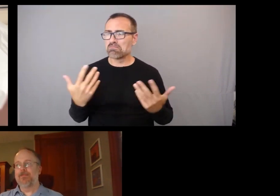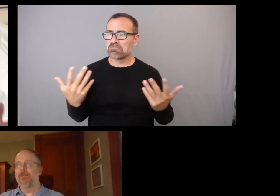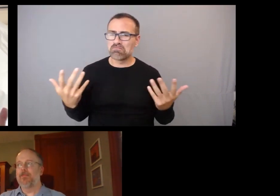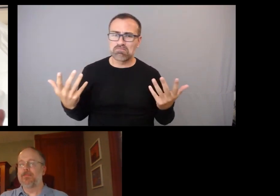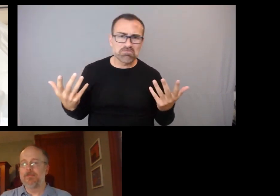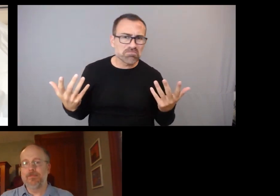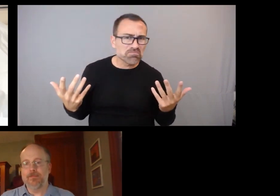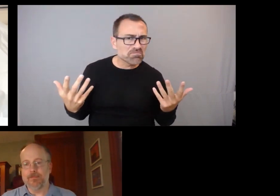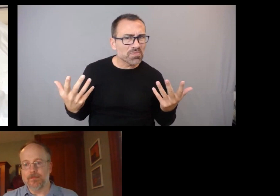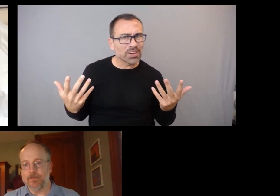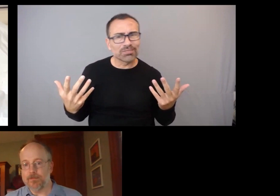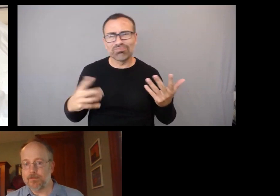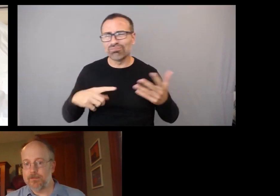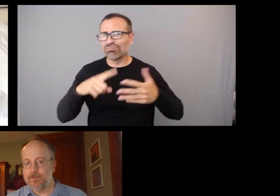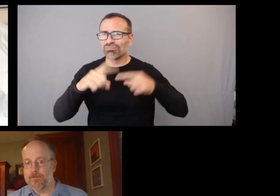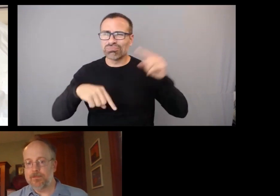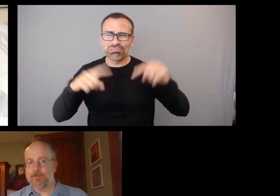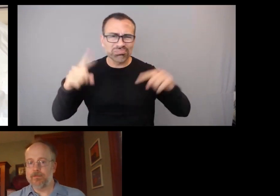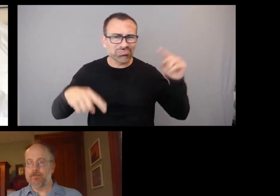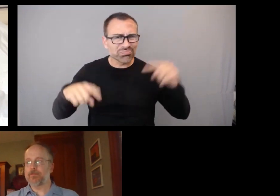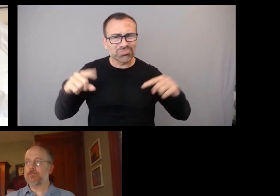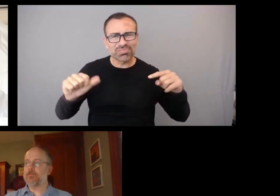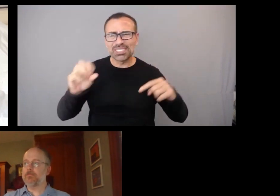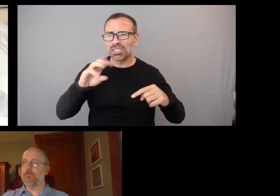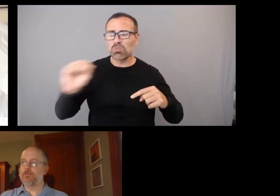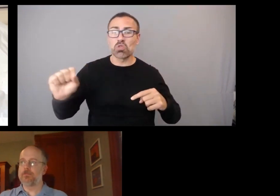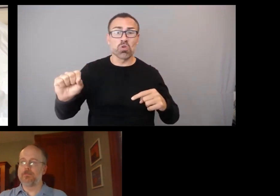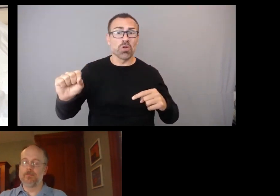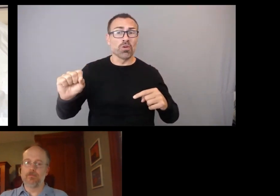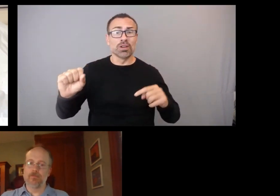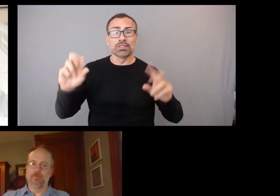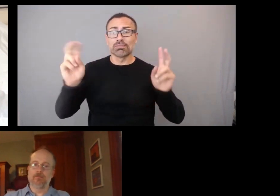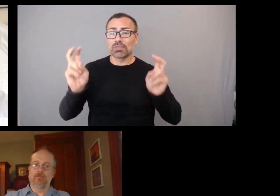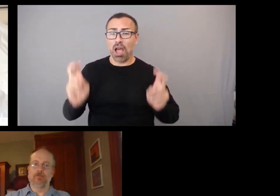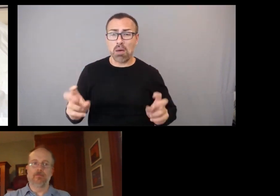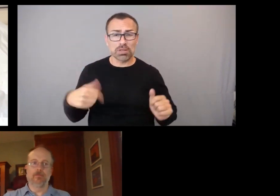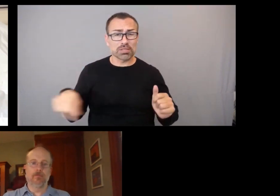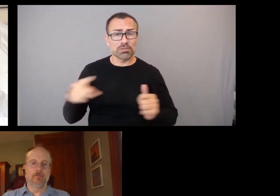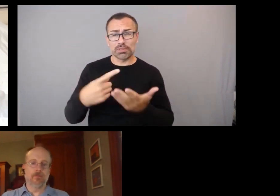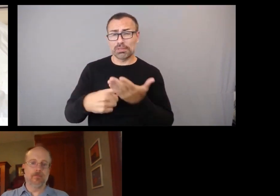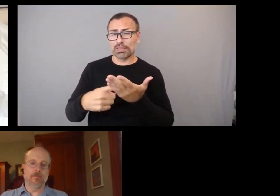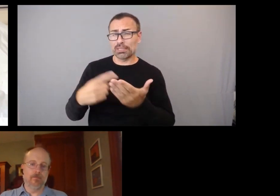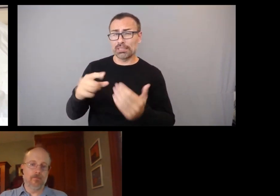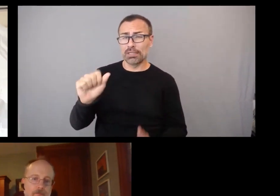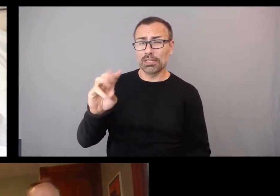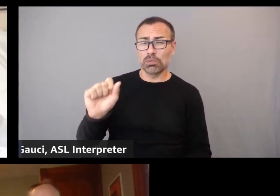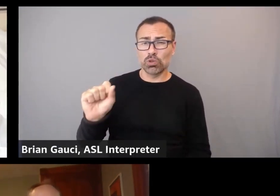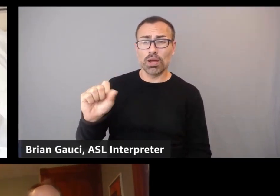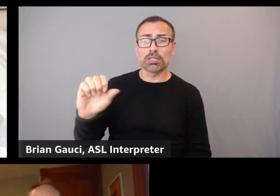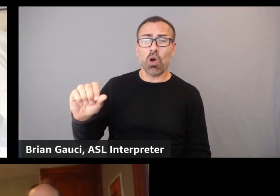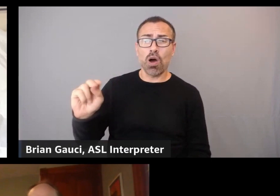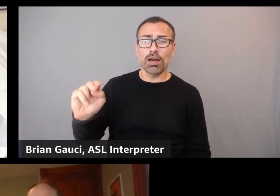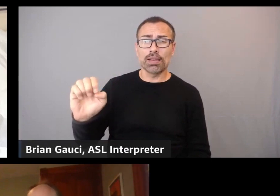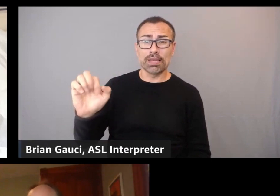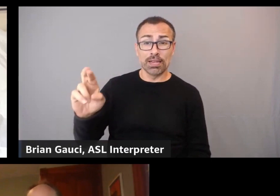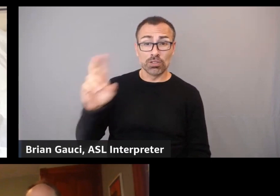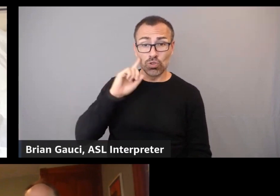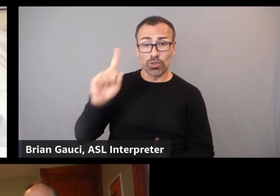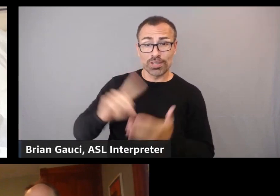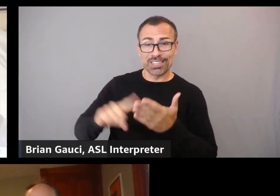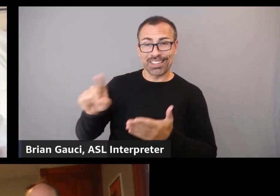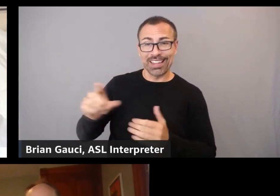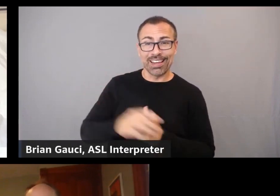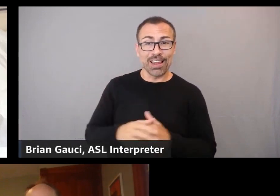the whole menu of AWS. We essentially cover on AWS On Air. So definitely check that out. And with